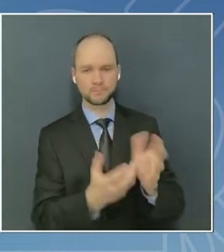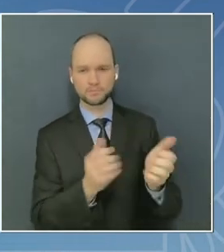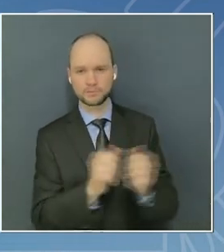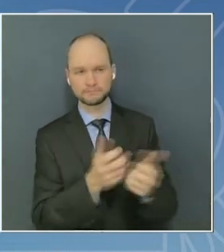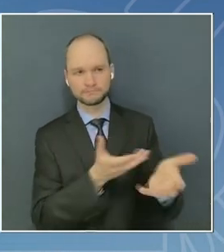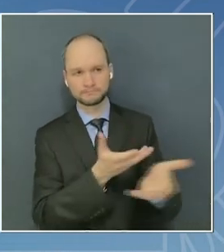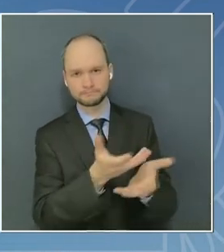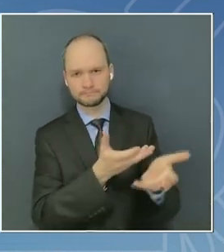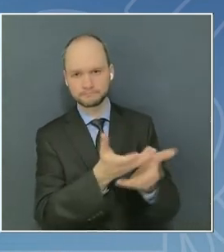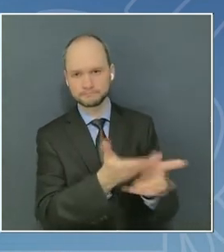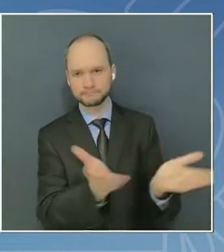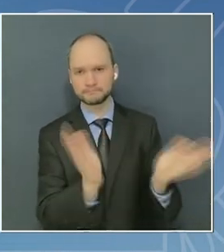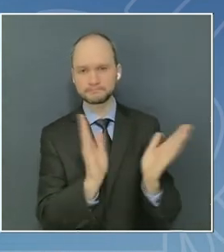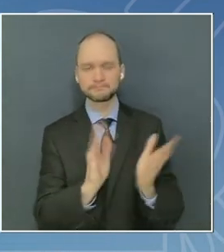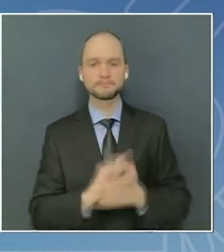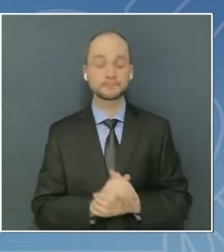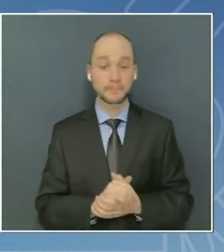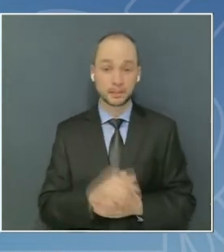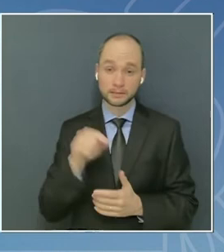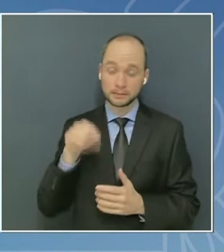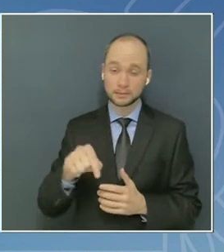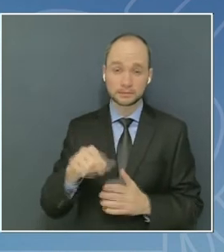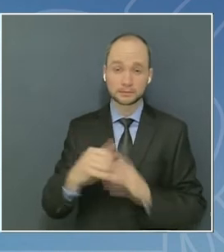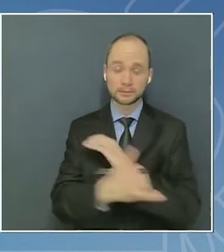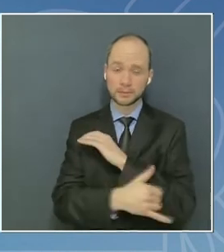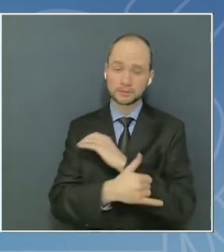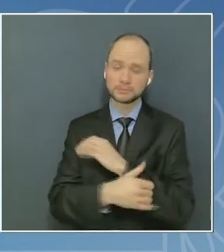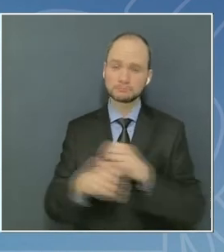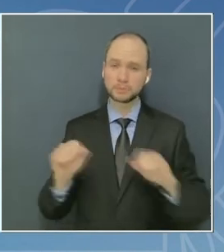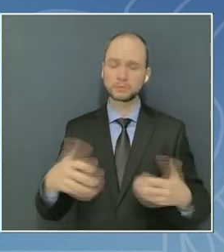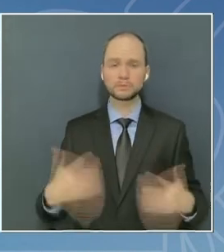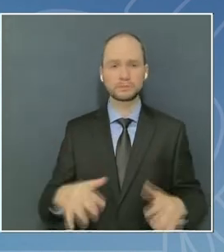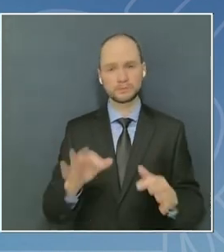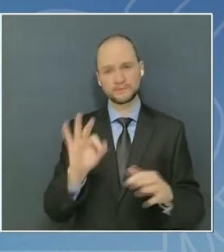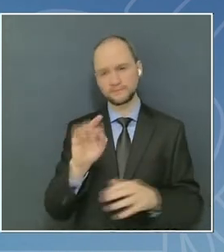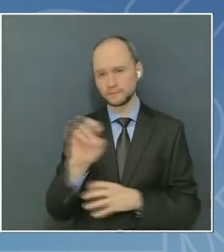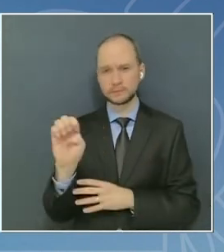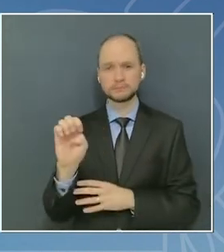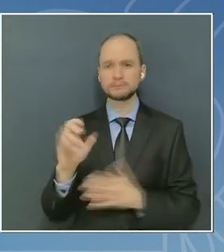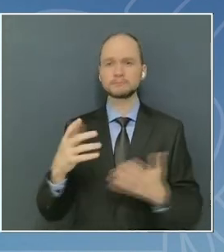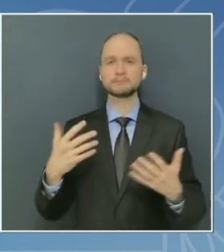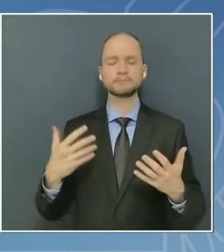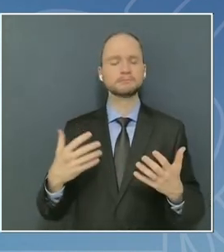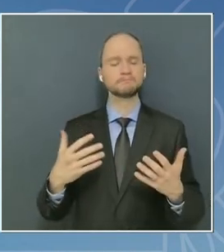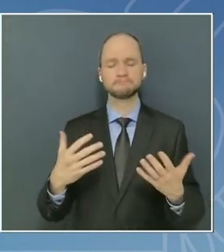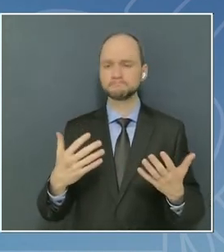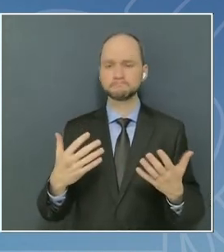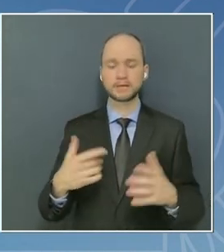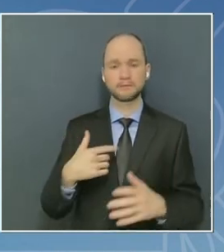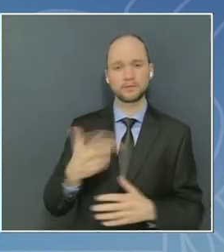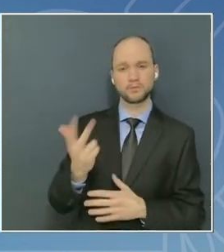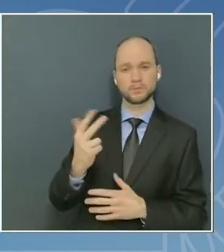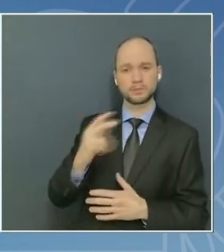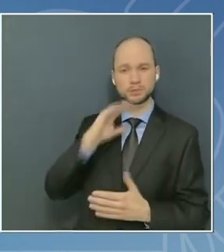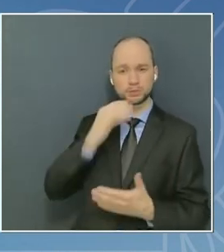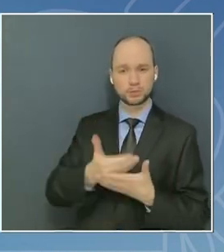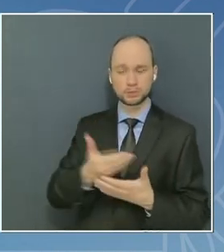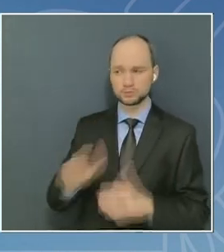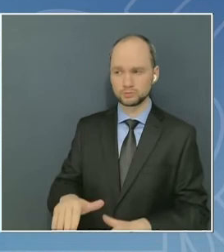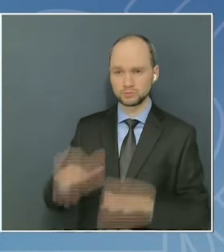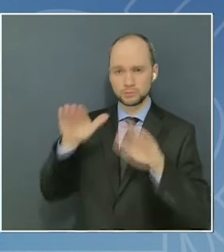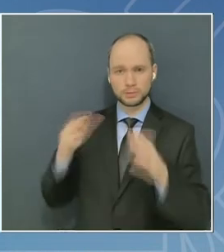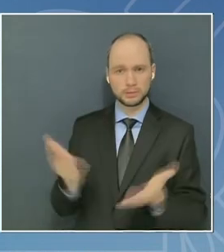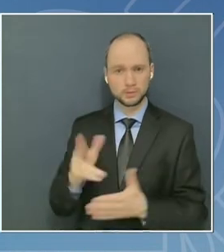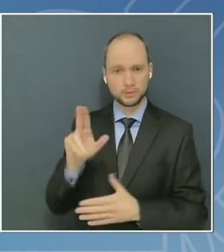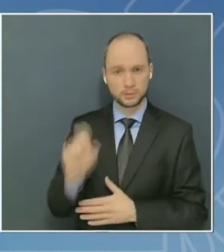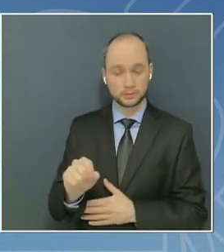this is a good, this is a free country. I have three adult daughters who are raised here, and one